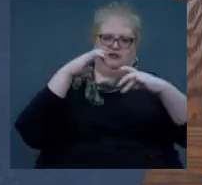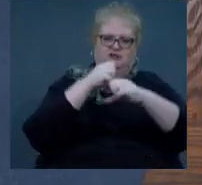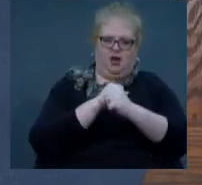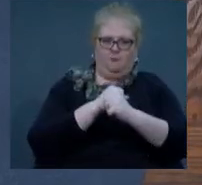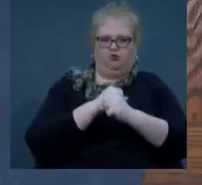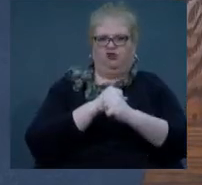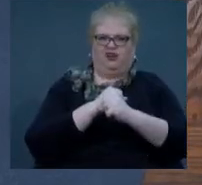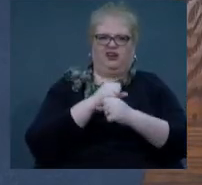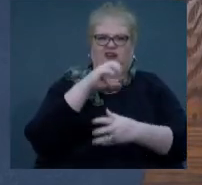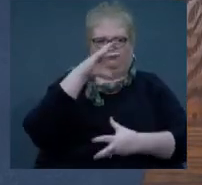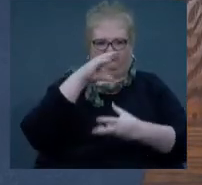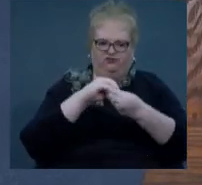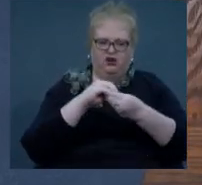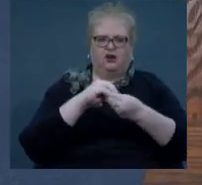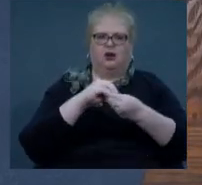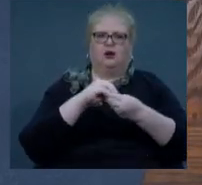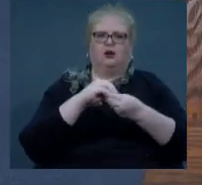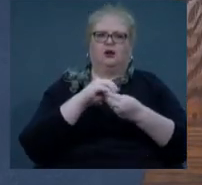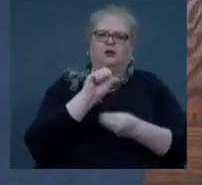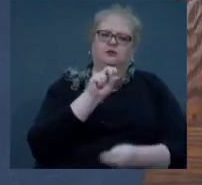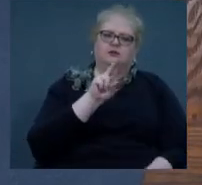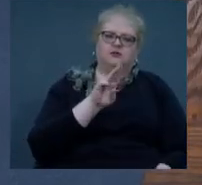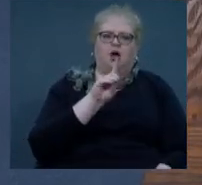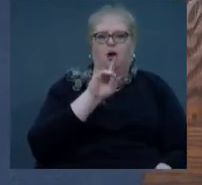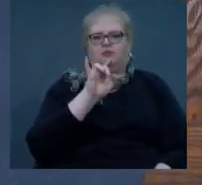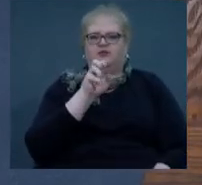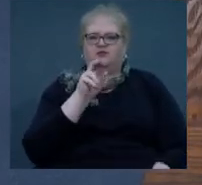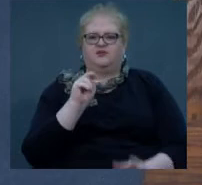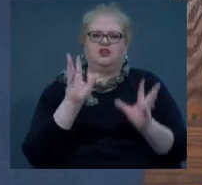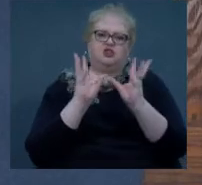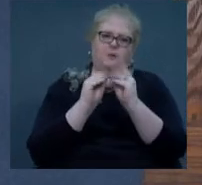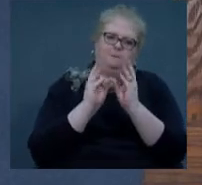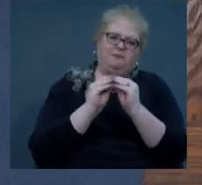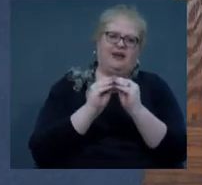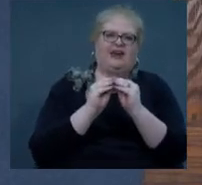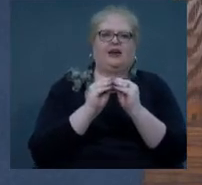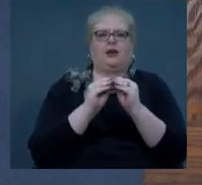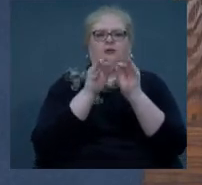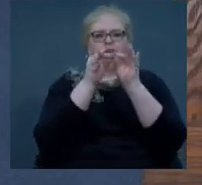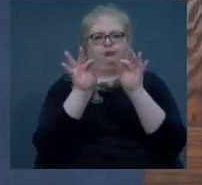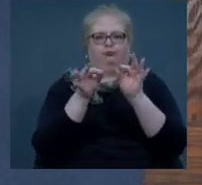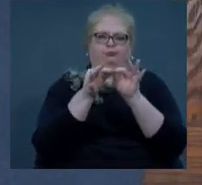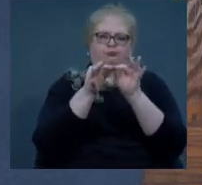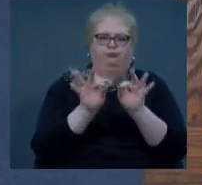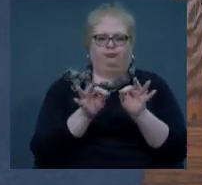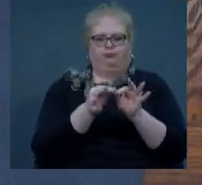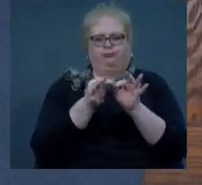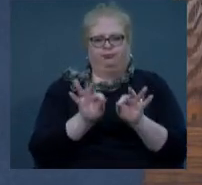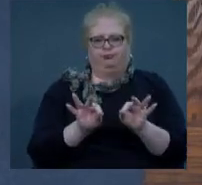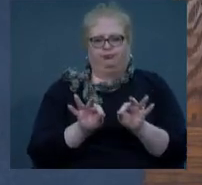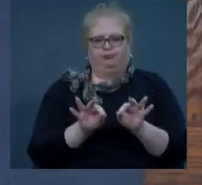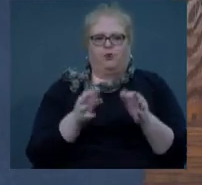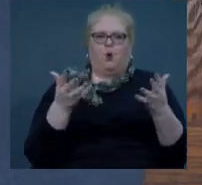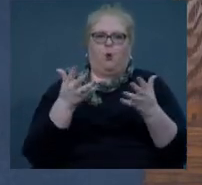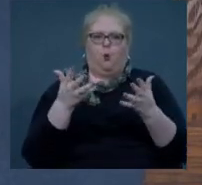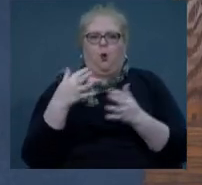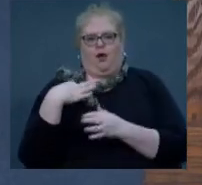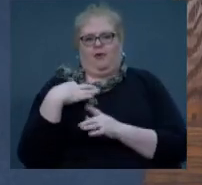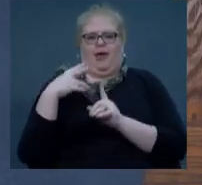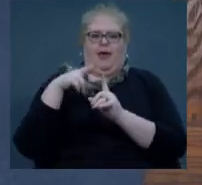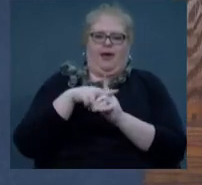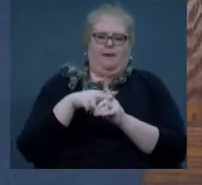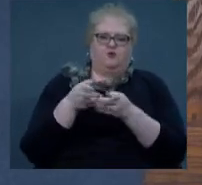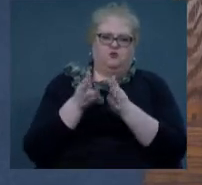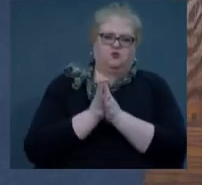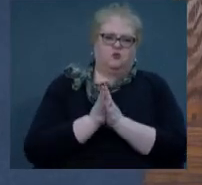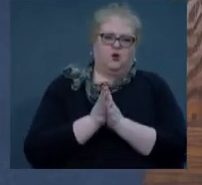of the subdivision meeting, including what was requested of the applicant?